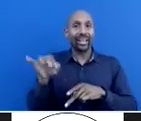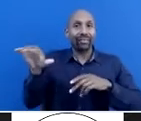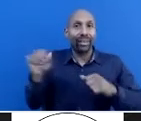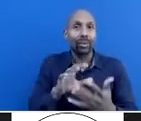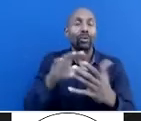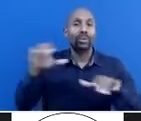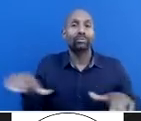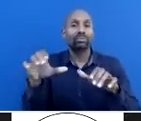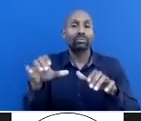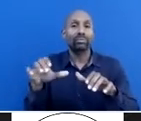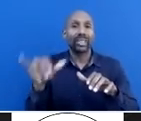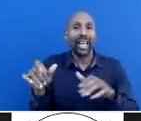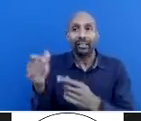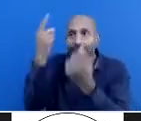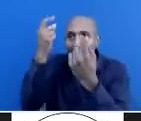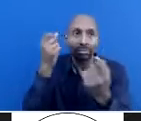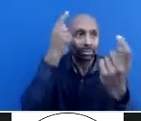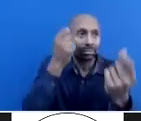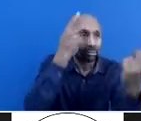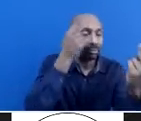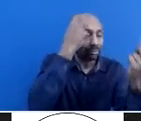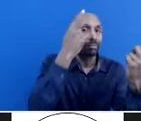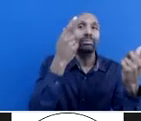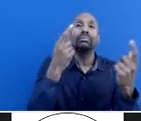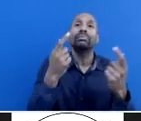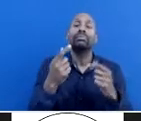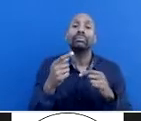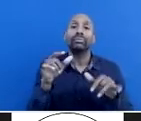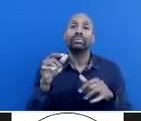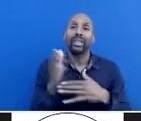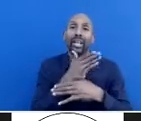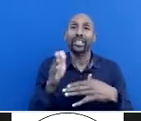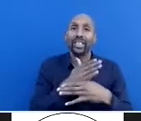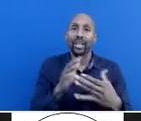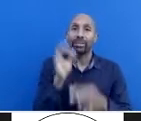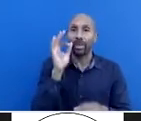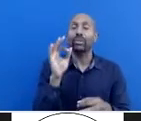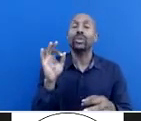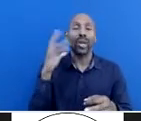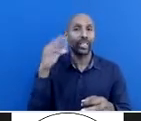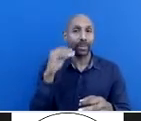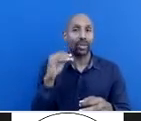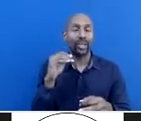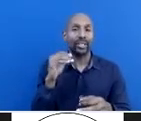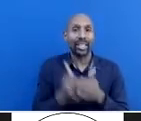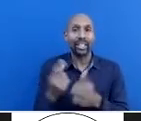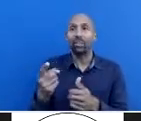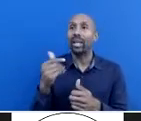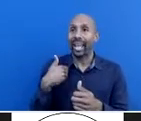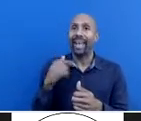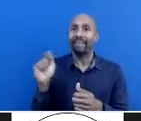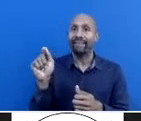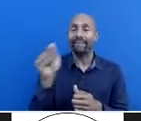words. It had to come out through a shared spiritual experience. And through that shared